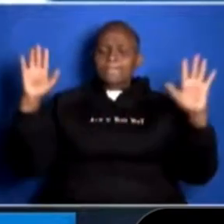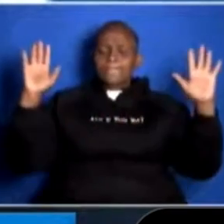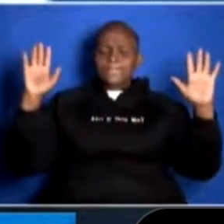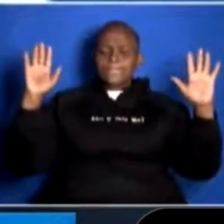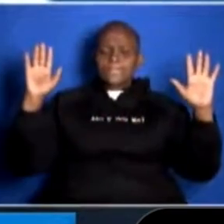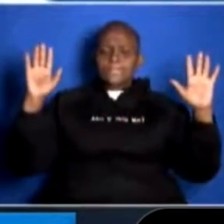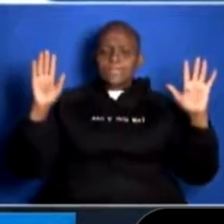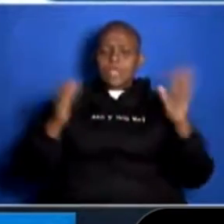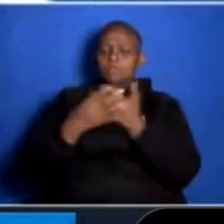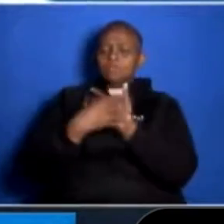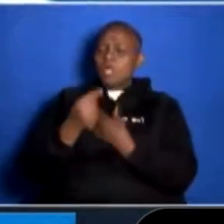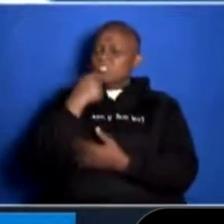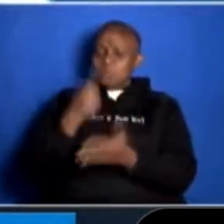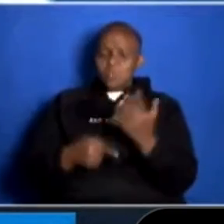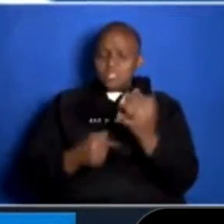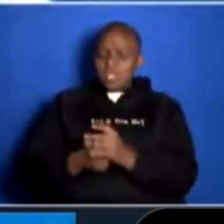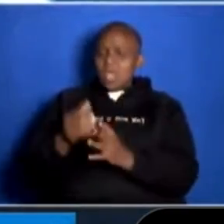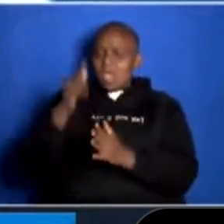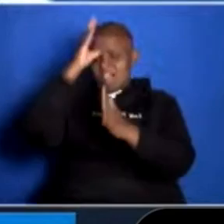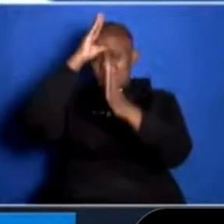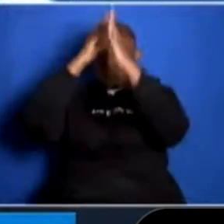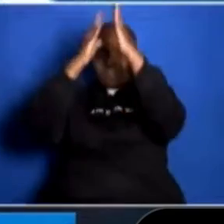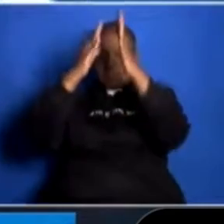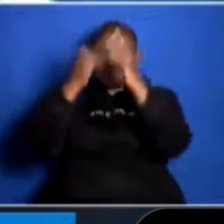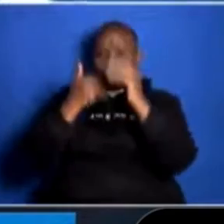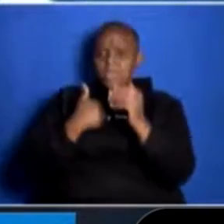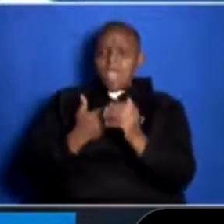mkono kila moja. Say, Heavenly Father. Heavenly Father.